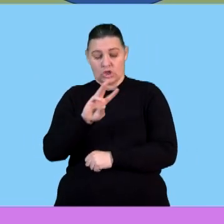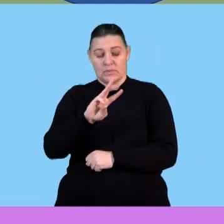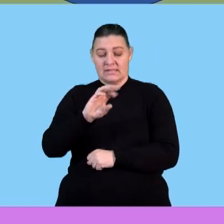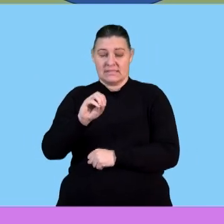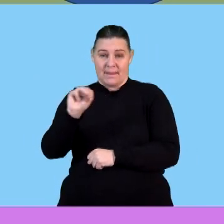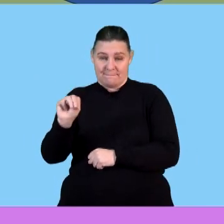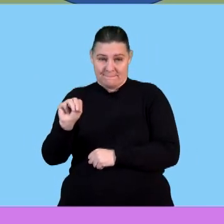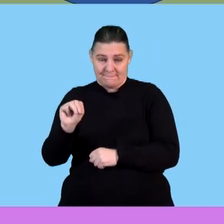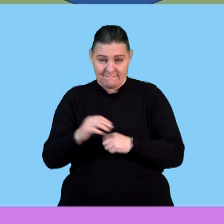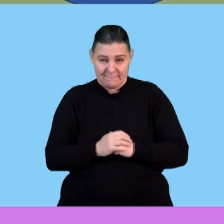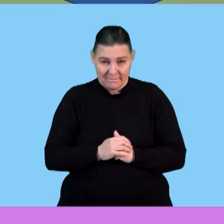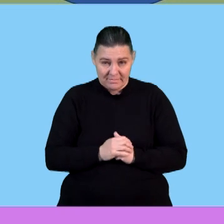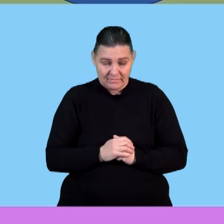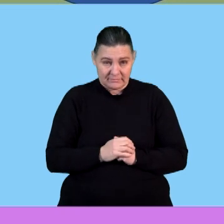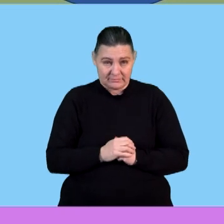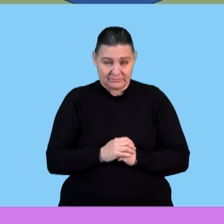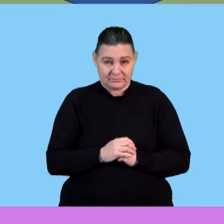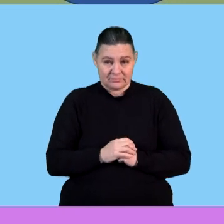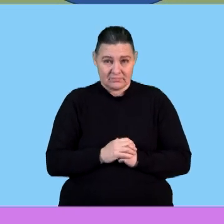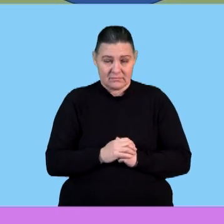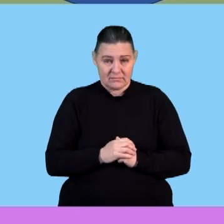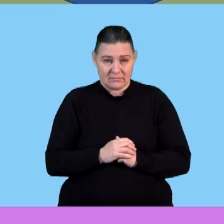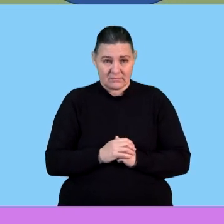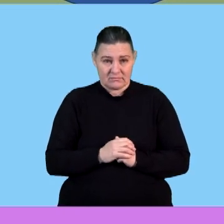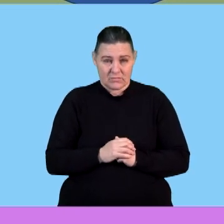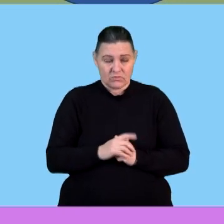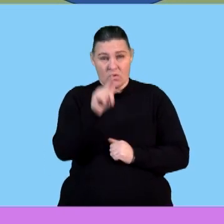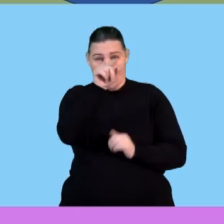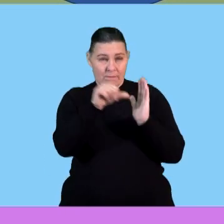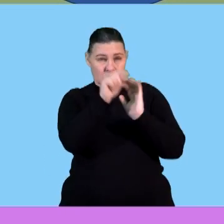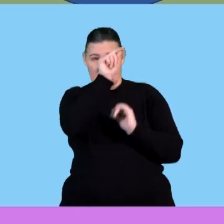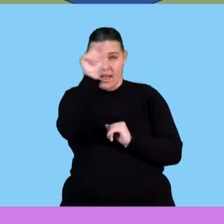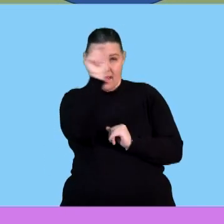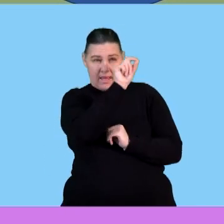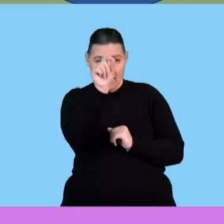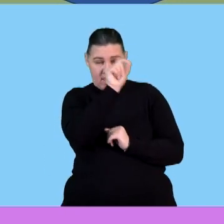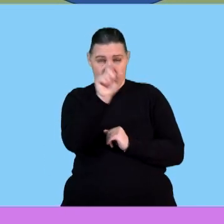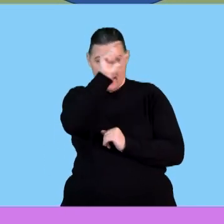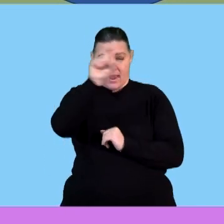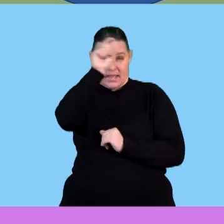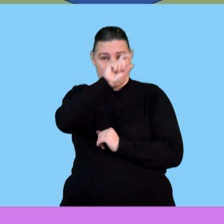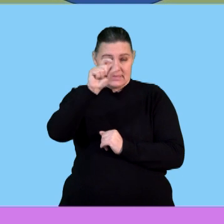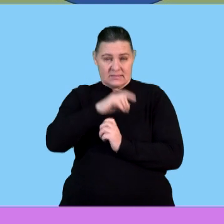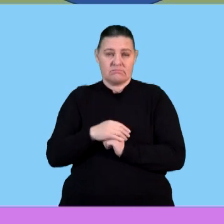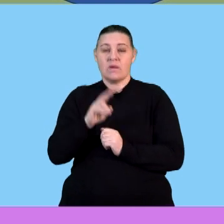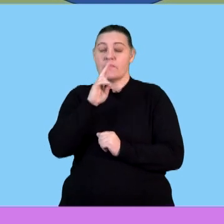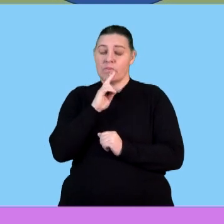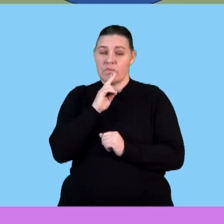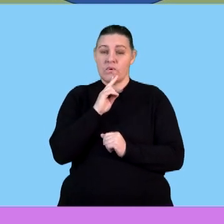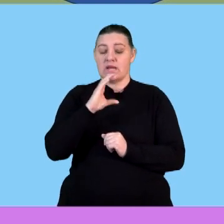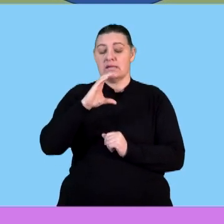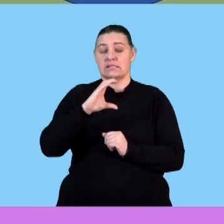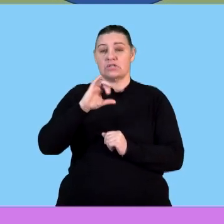highlighted or I've underlined, all of the important things we need to do. So when we see the word circumference, we know that